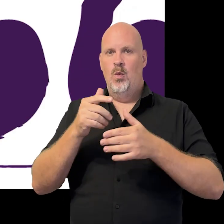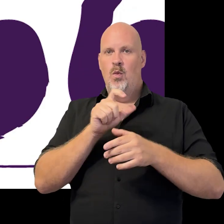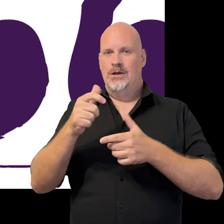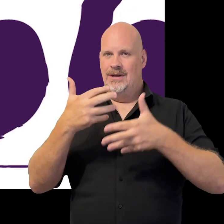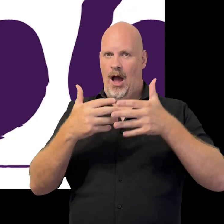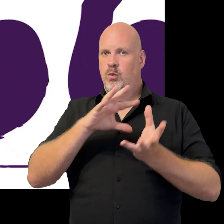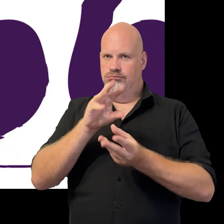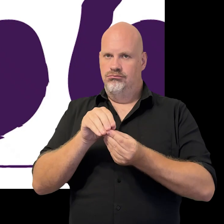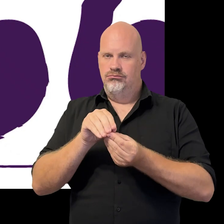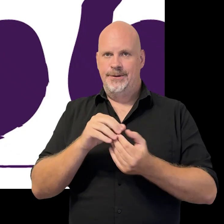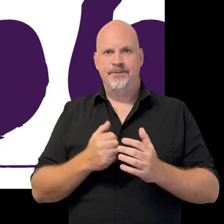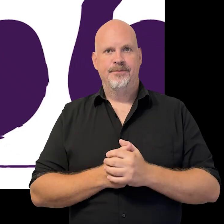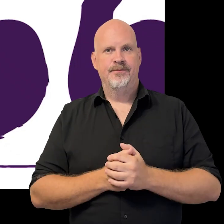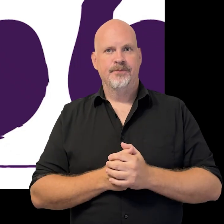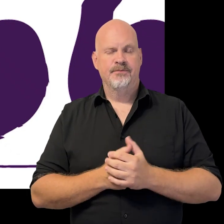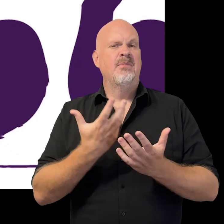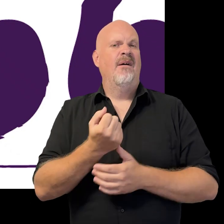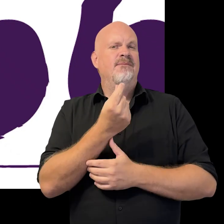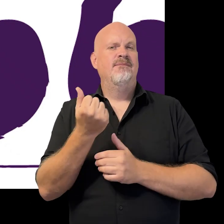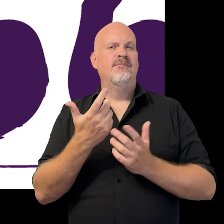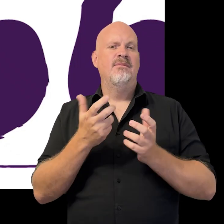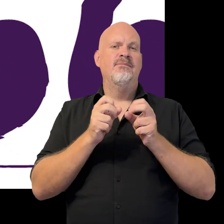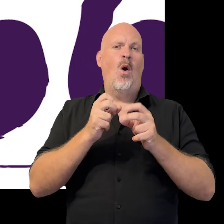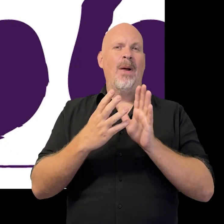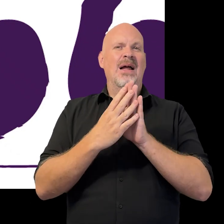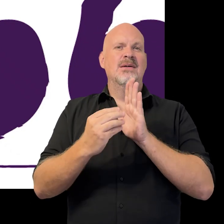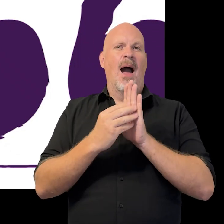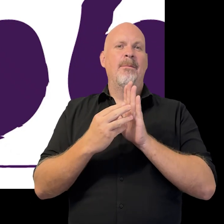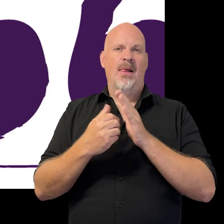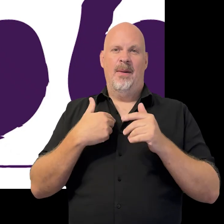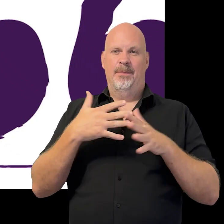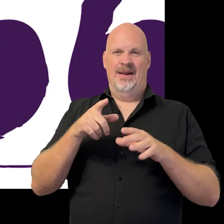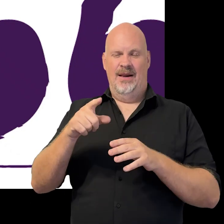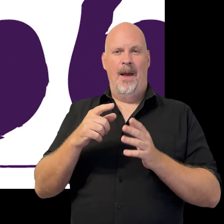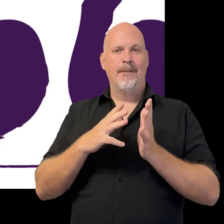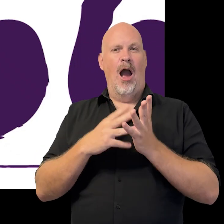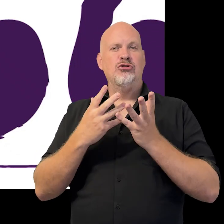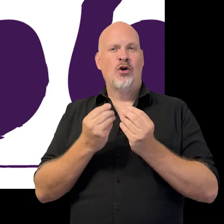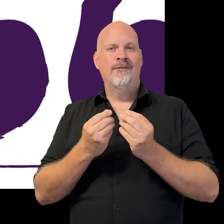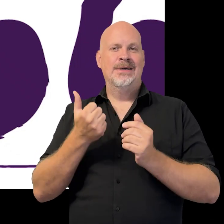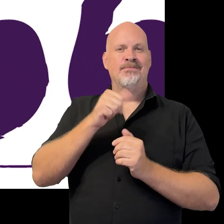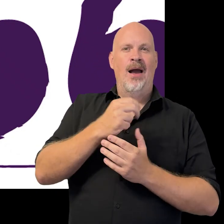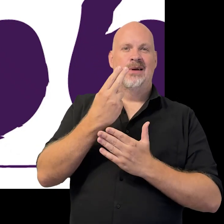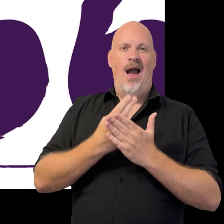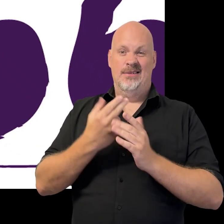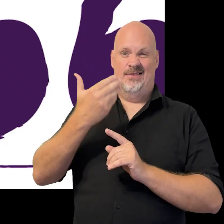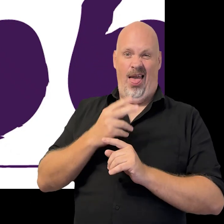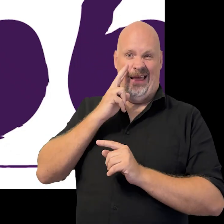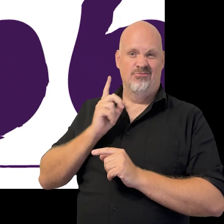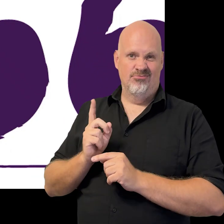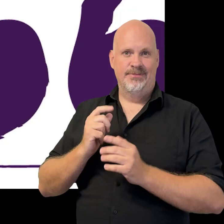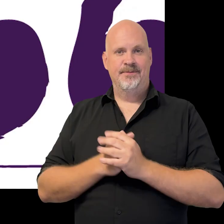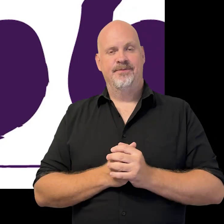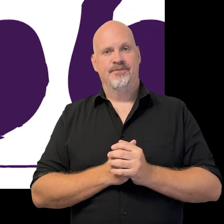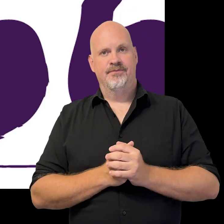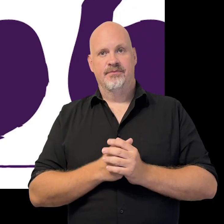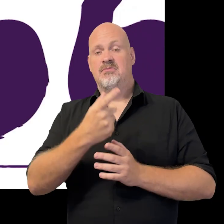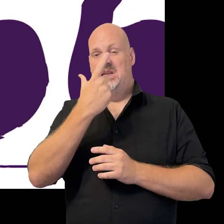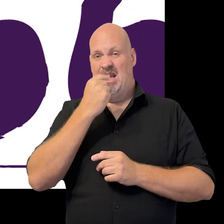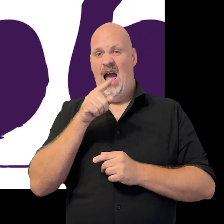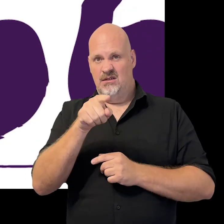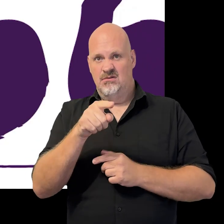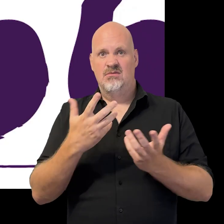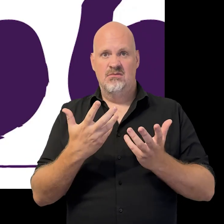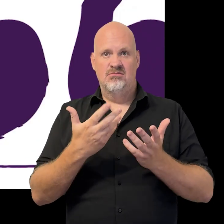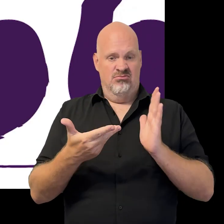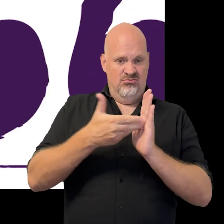you're familiar with and you can have access to. So that's the first thing you need to do. Moving on, we